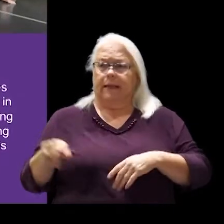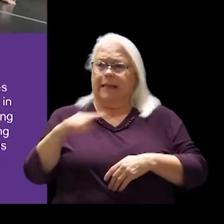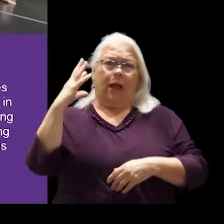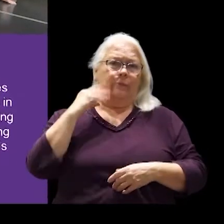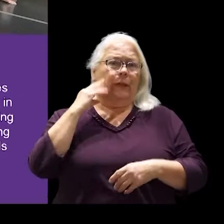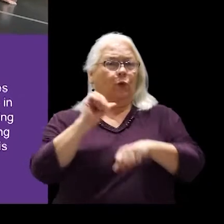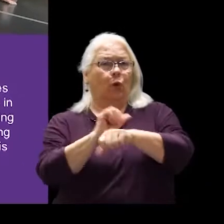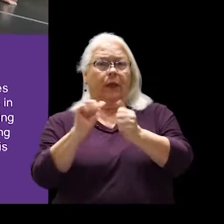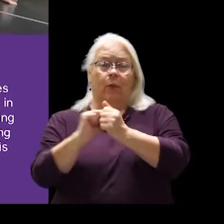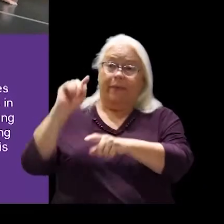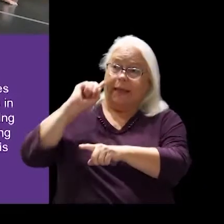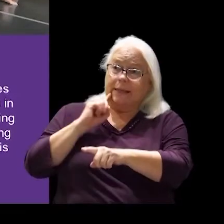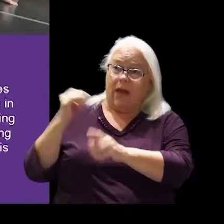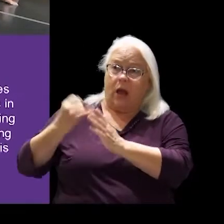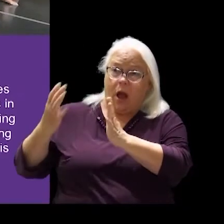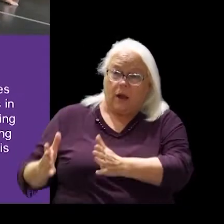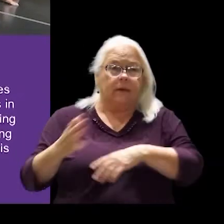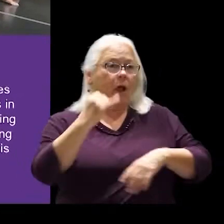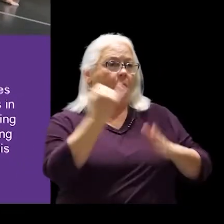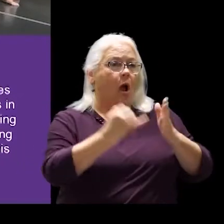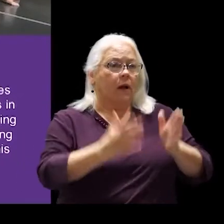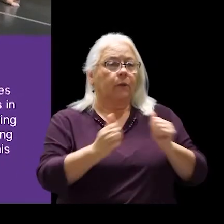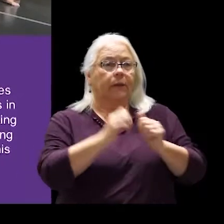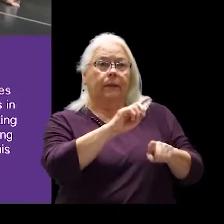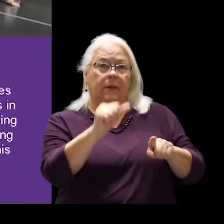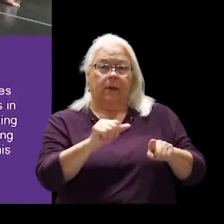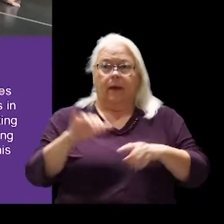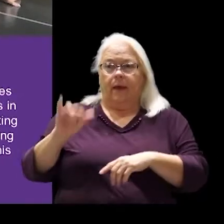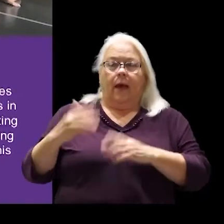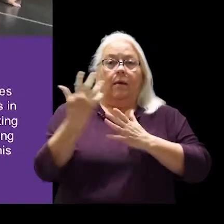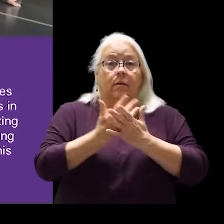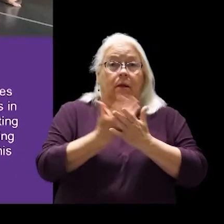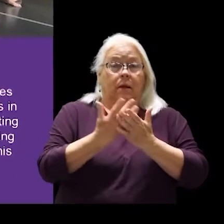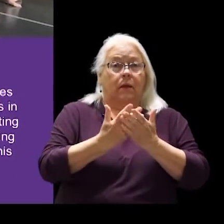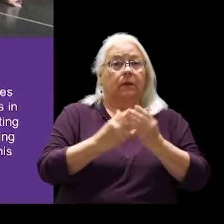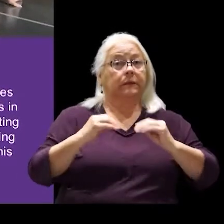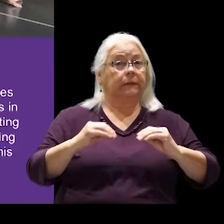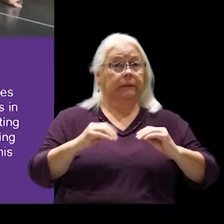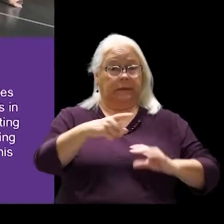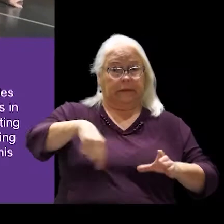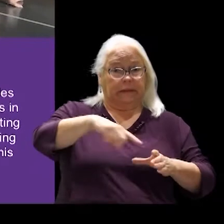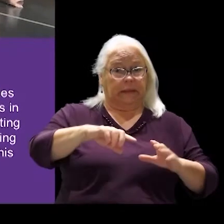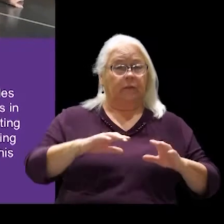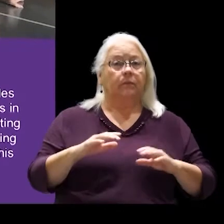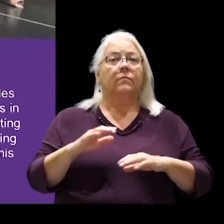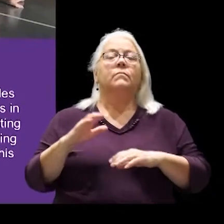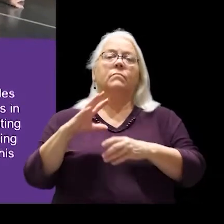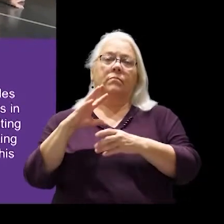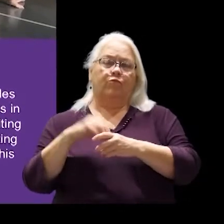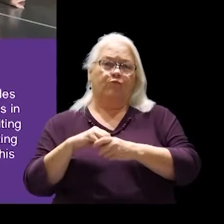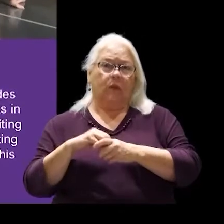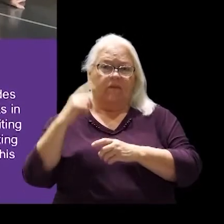experiences working on arts projects with deaf artists and artists with disabilities. The webinar will introduce Heart's